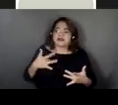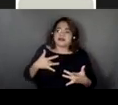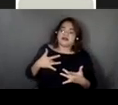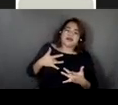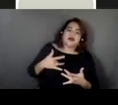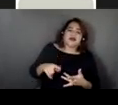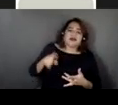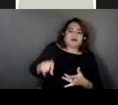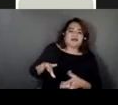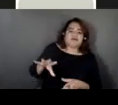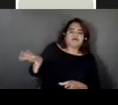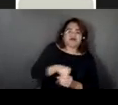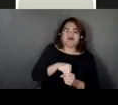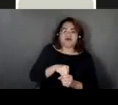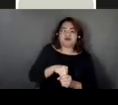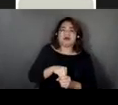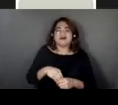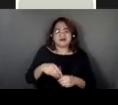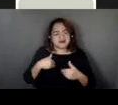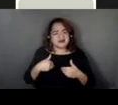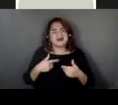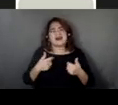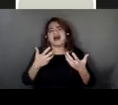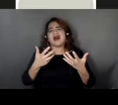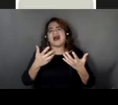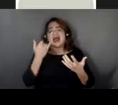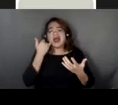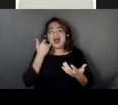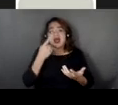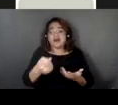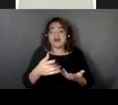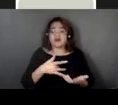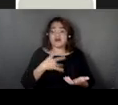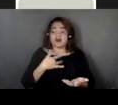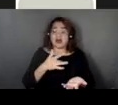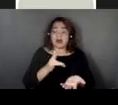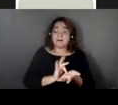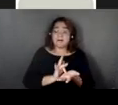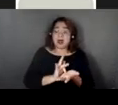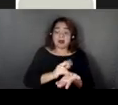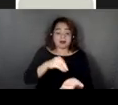would encourage people to try to move forward if something is medically indicated.